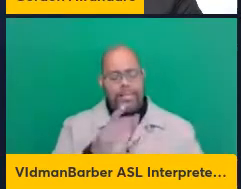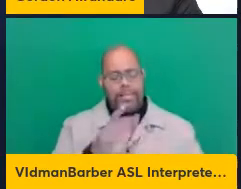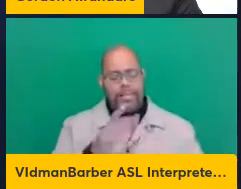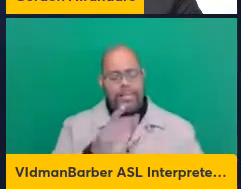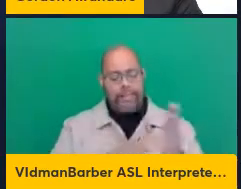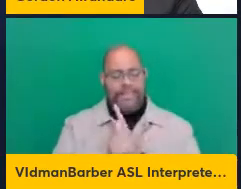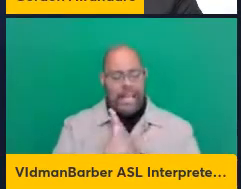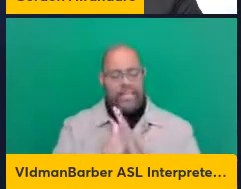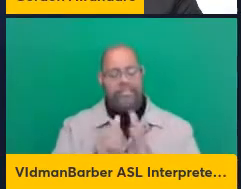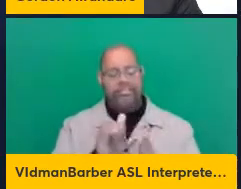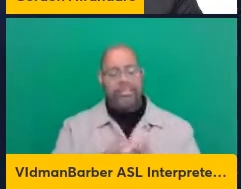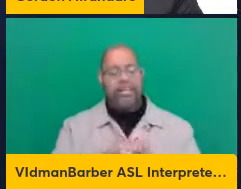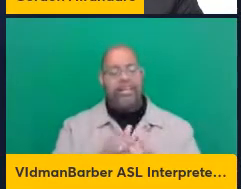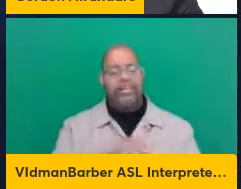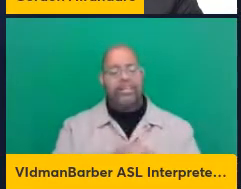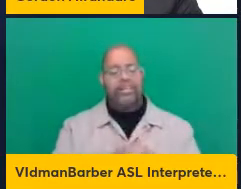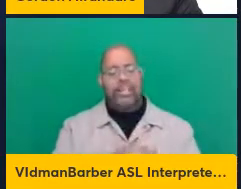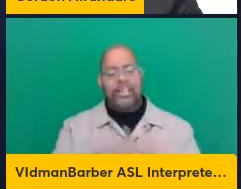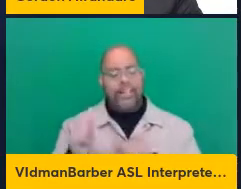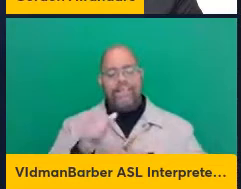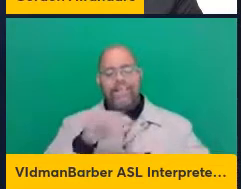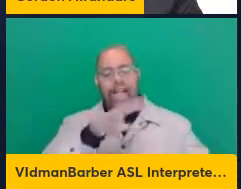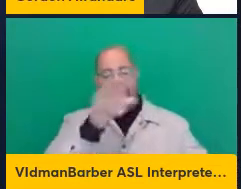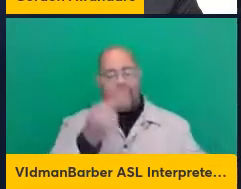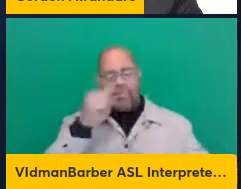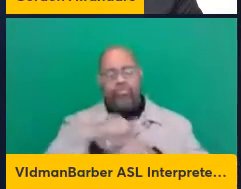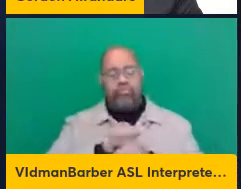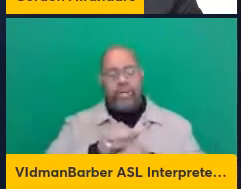talent that left the continent for training.